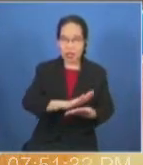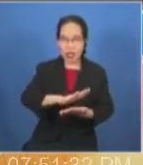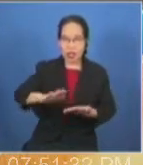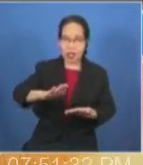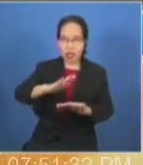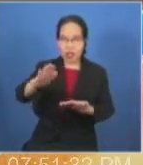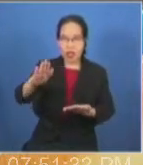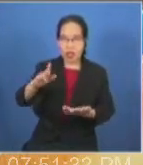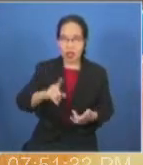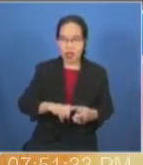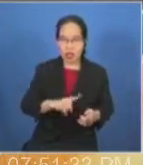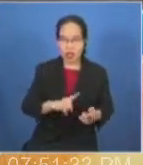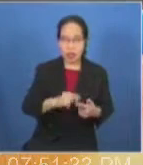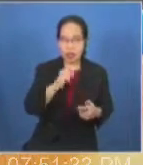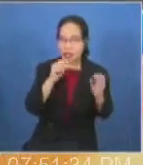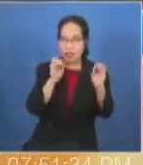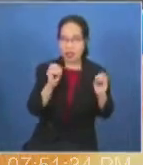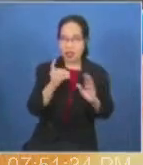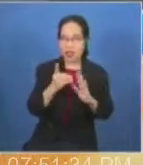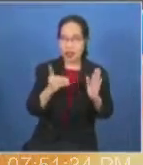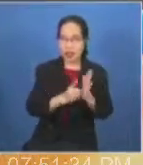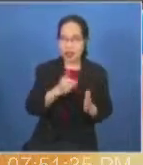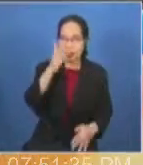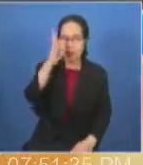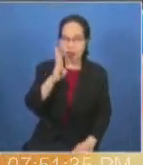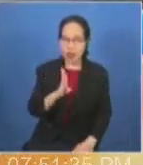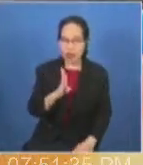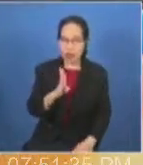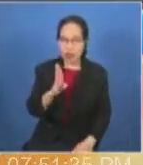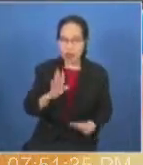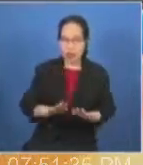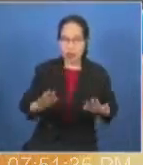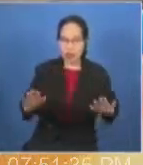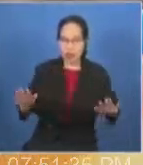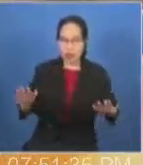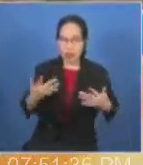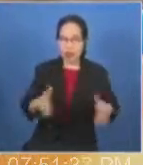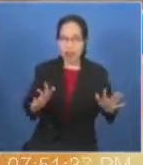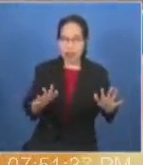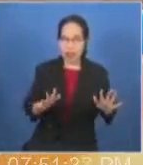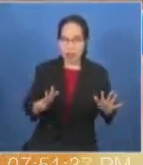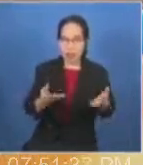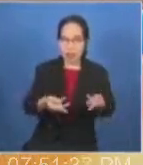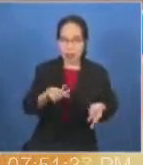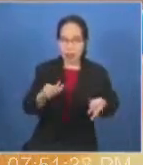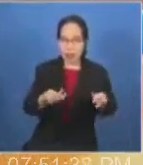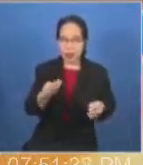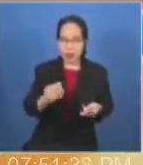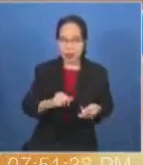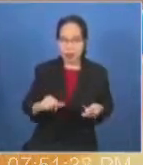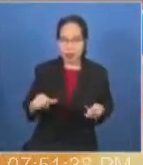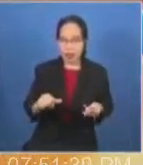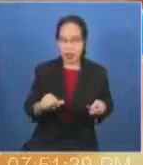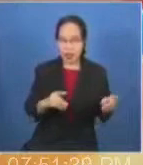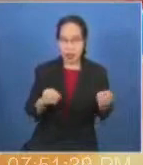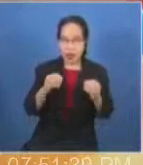school or to college. But you didn't teach him the doctrines of God. So when your child finishes his school,